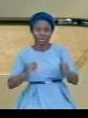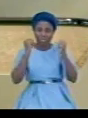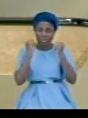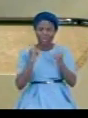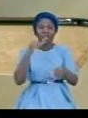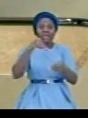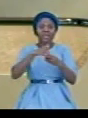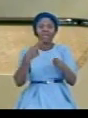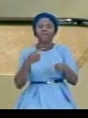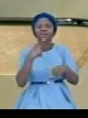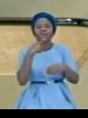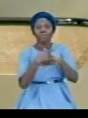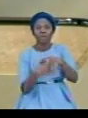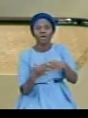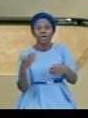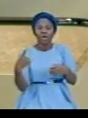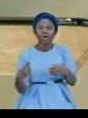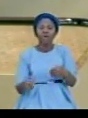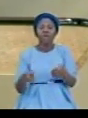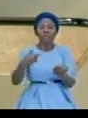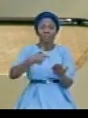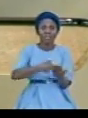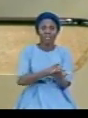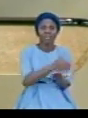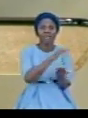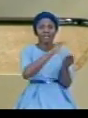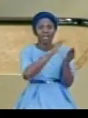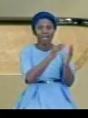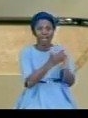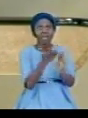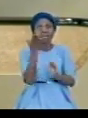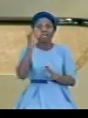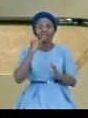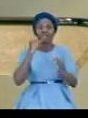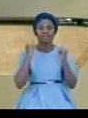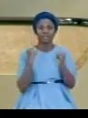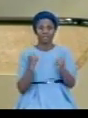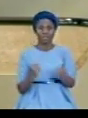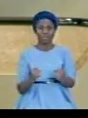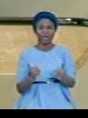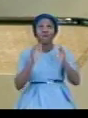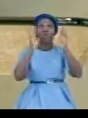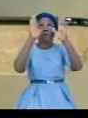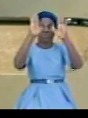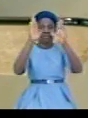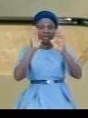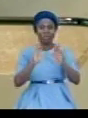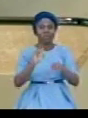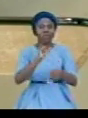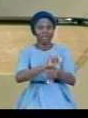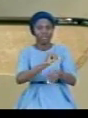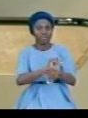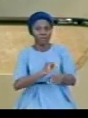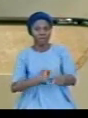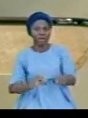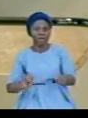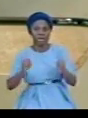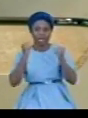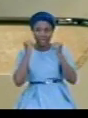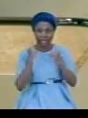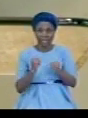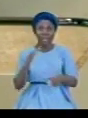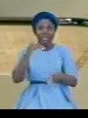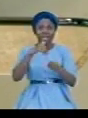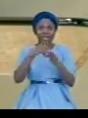the Lamb. There is power, wonder-working power in